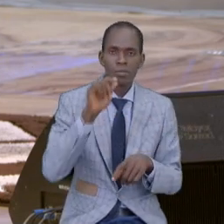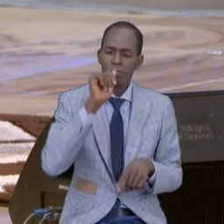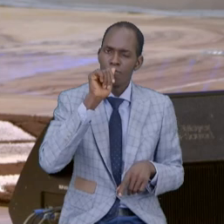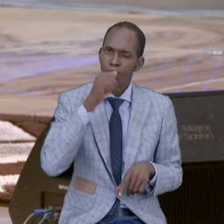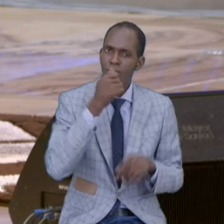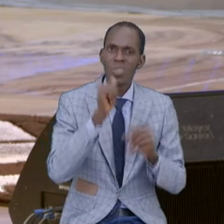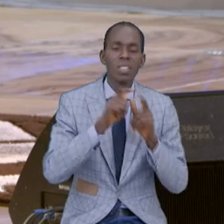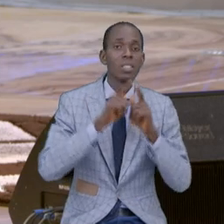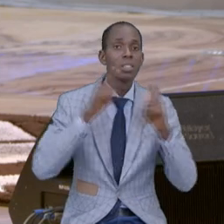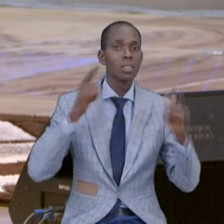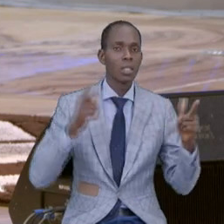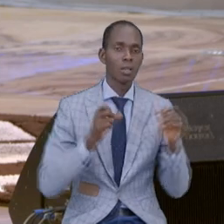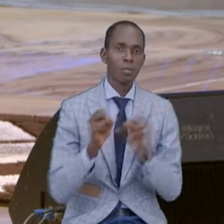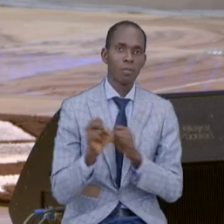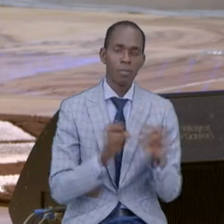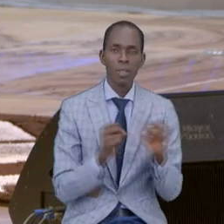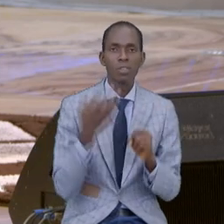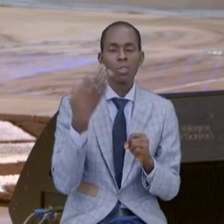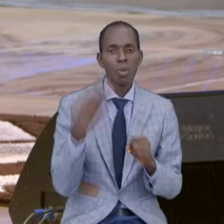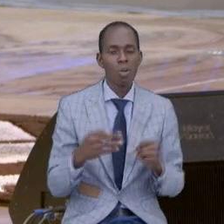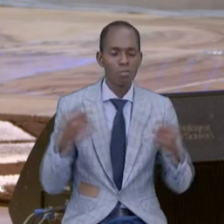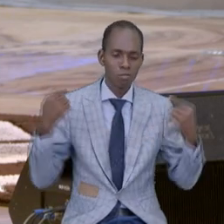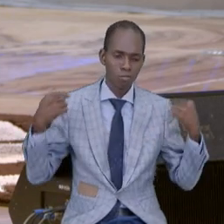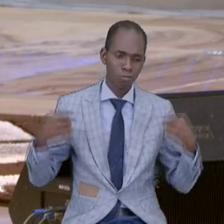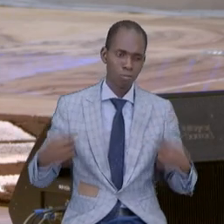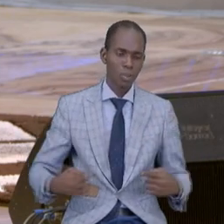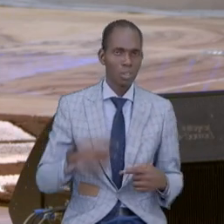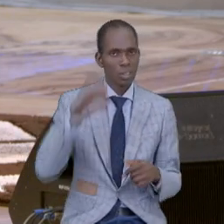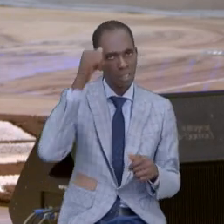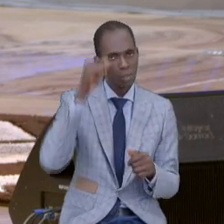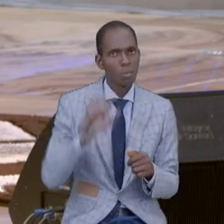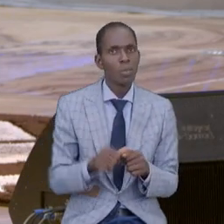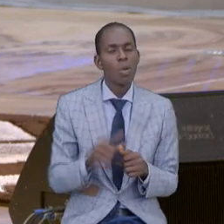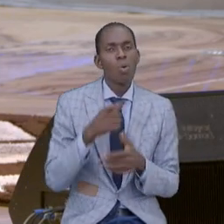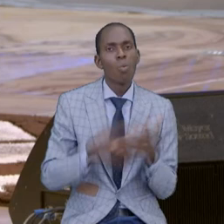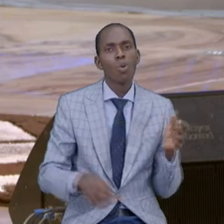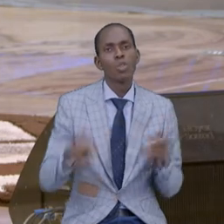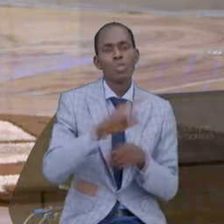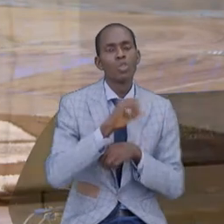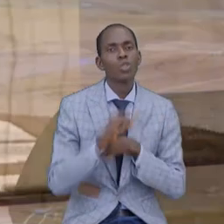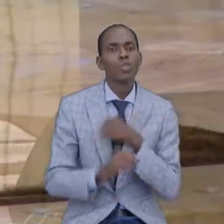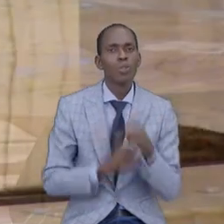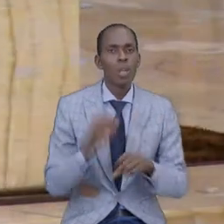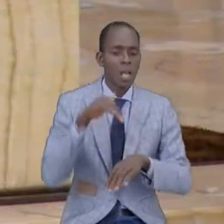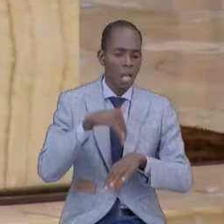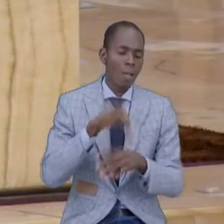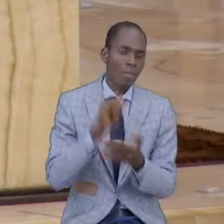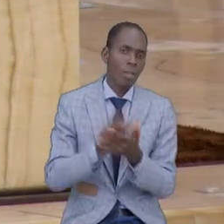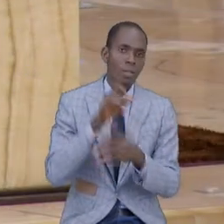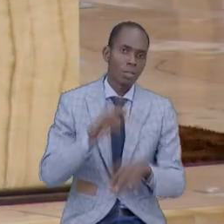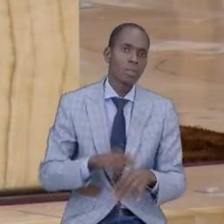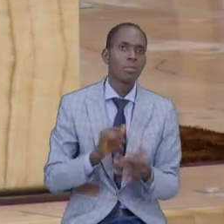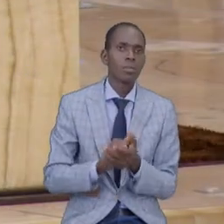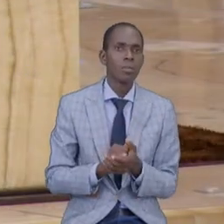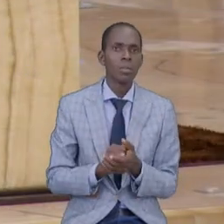fight of afflictions. Remember what you suffered at that time. You